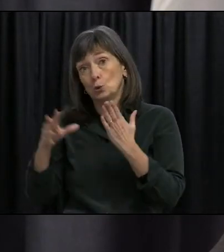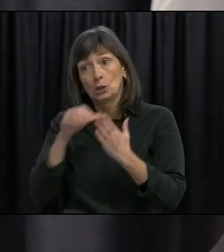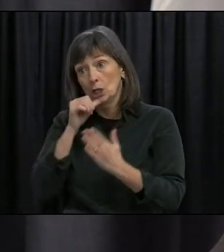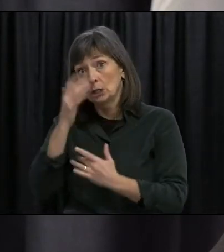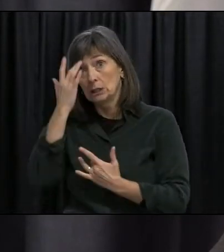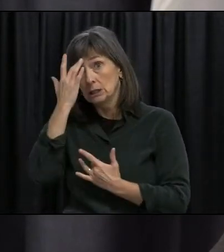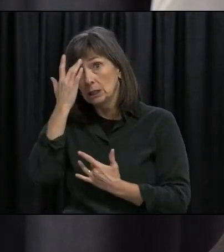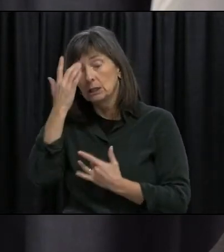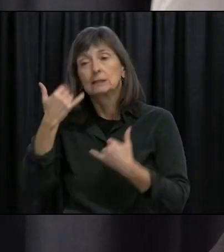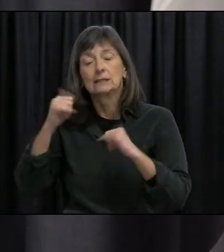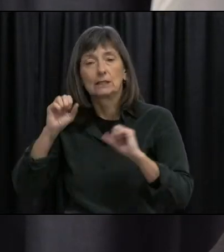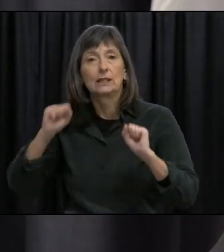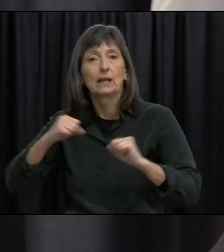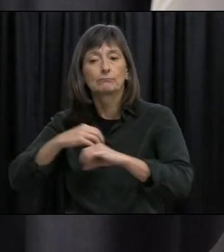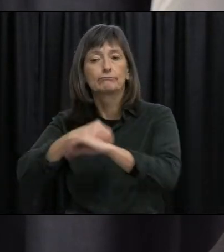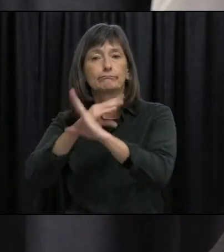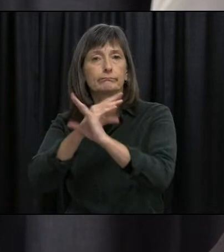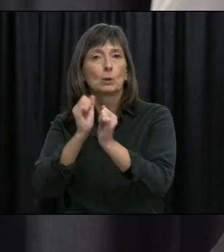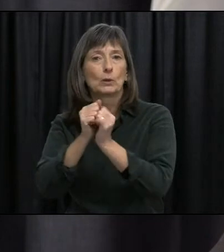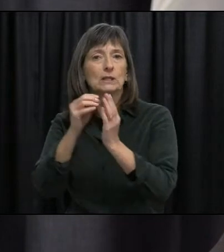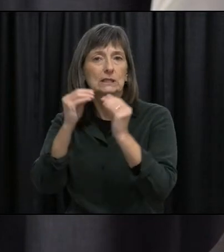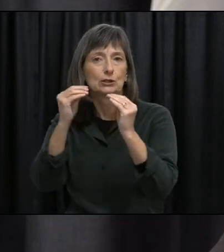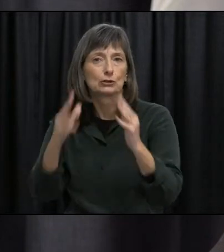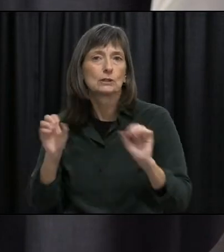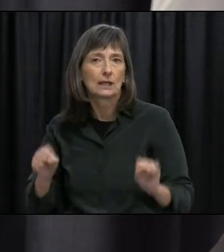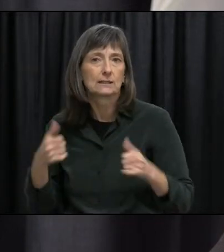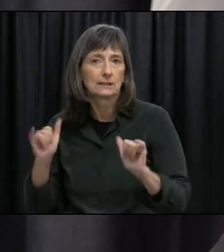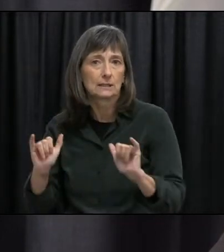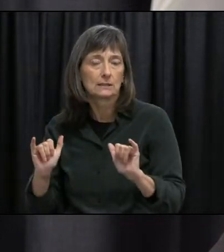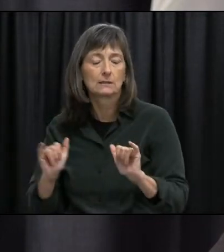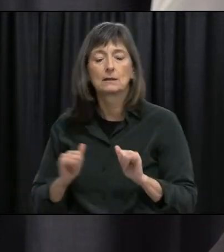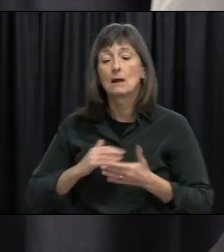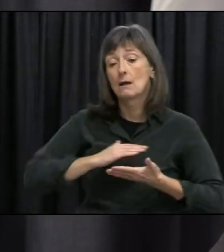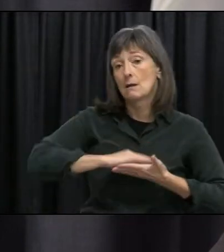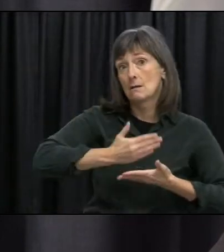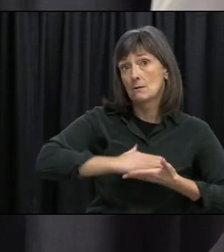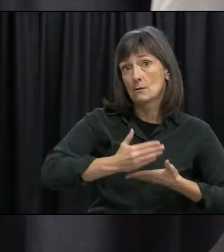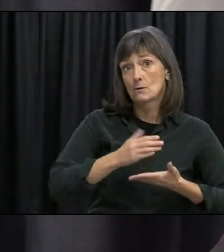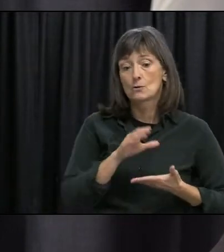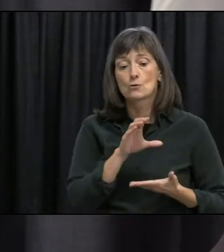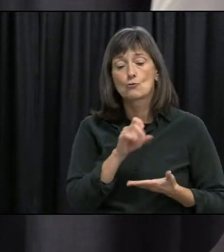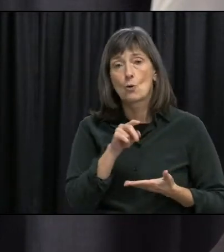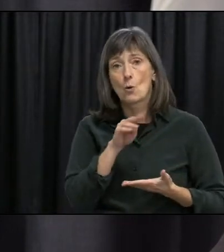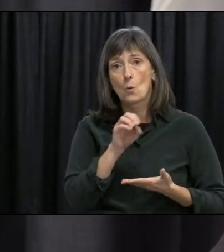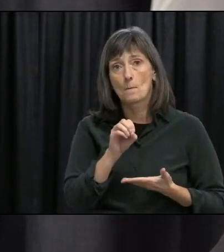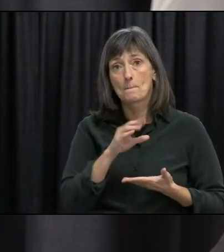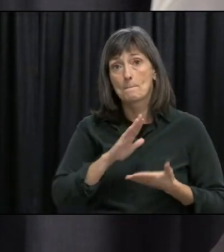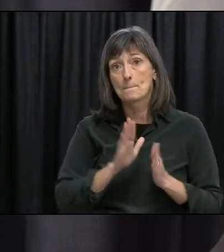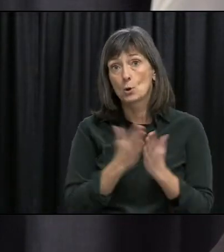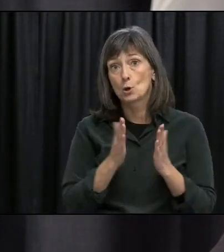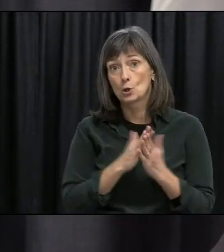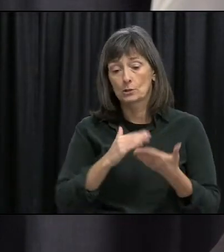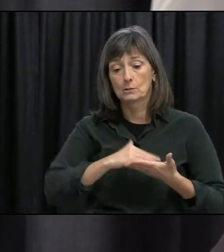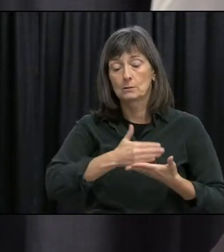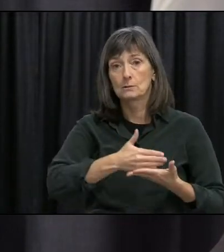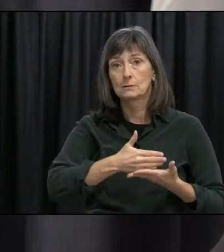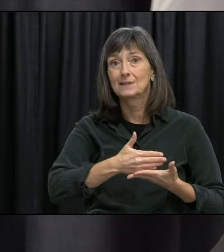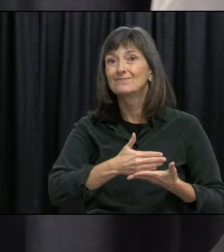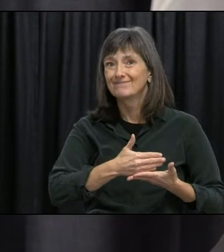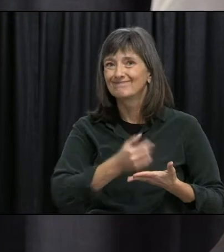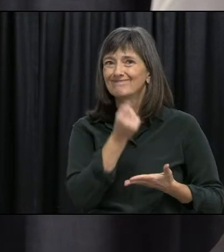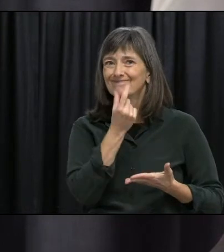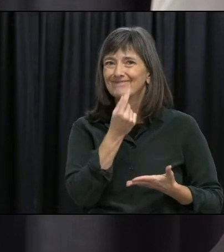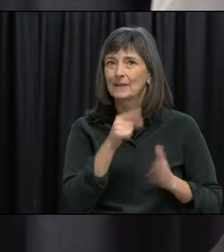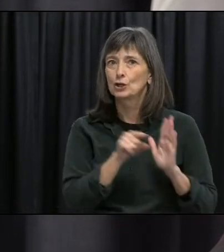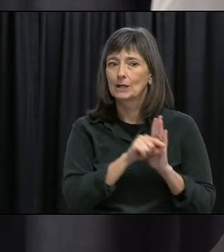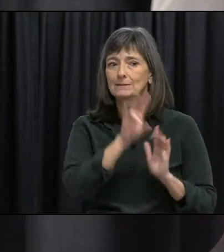with their teachers. With respect to the Chromebooks, Chromebooks, by the way, are only intended for grades